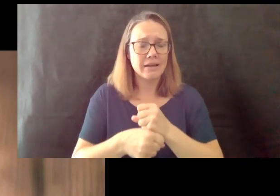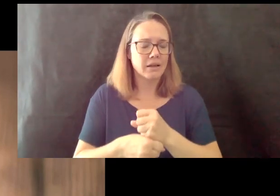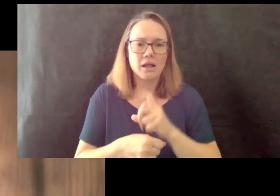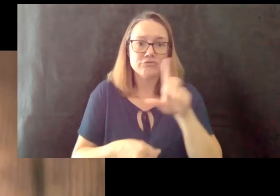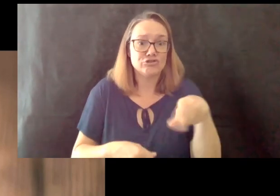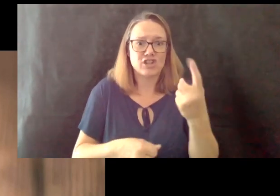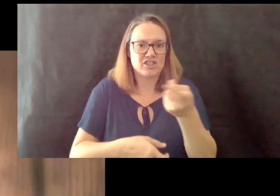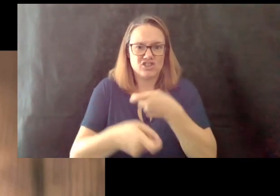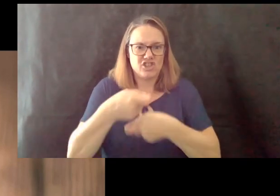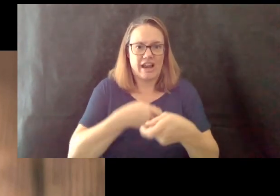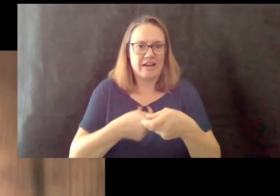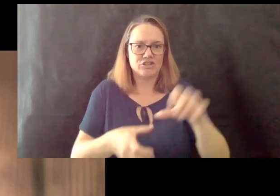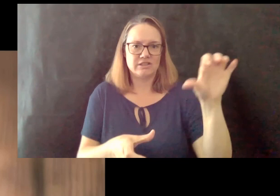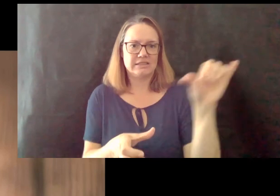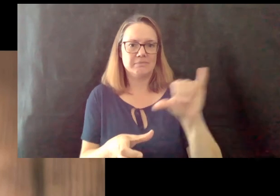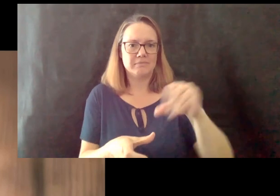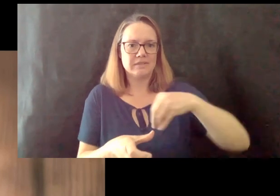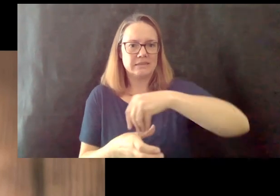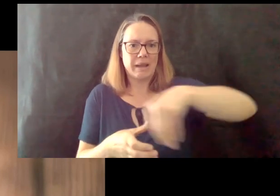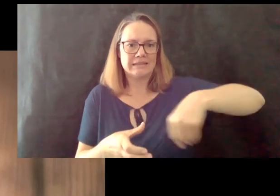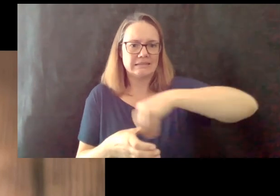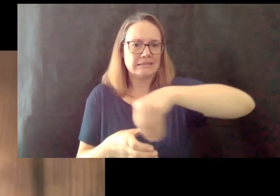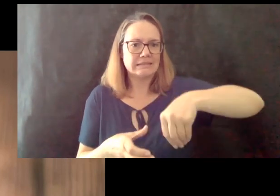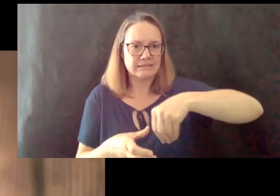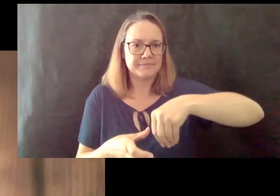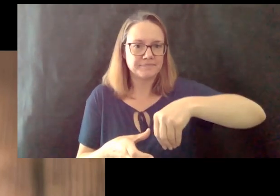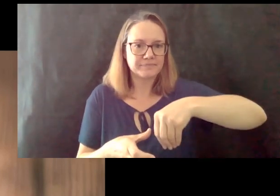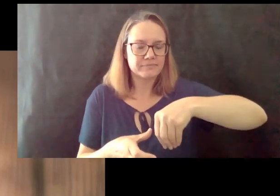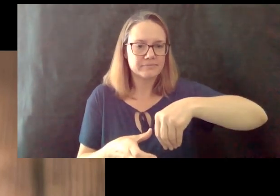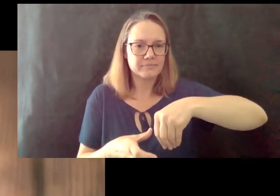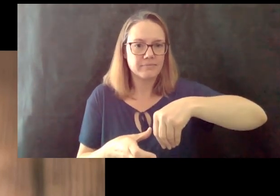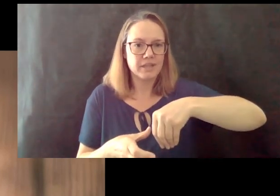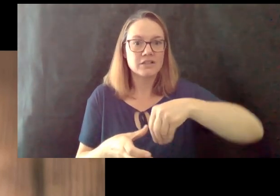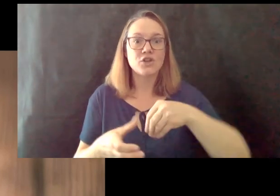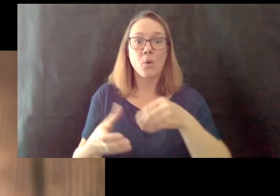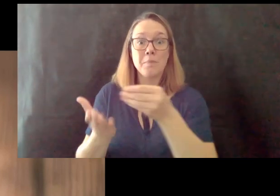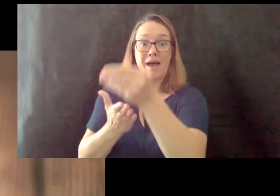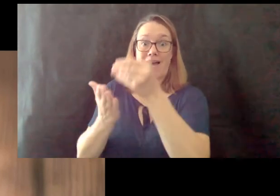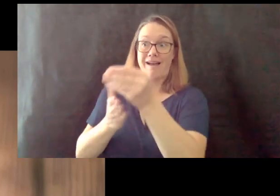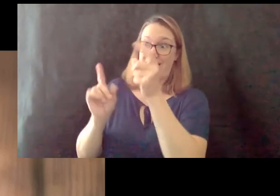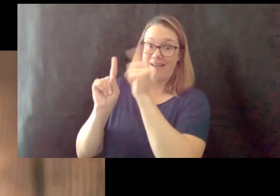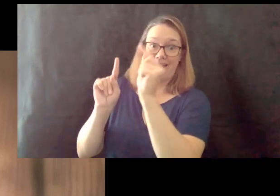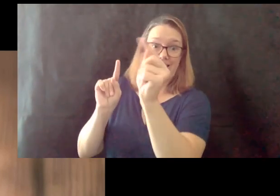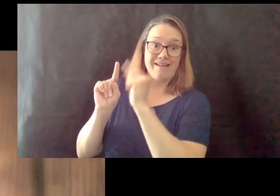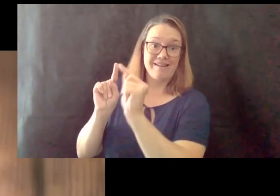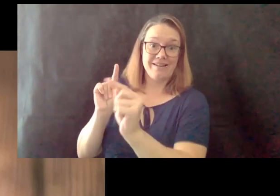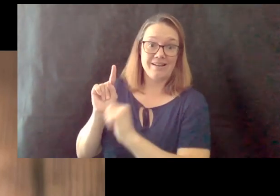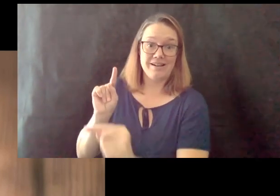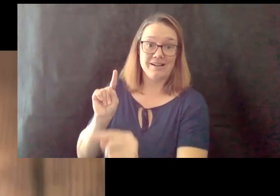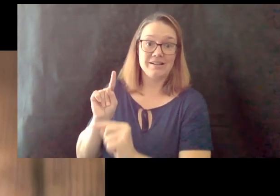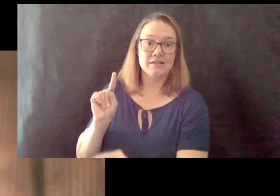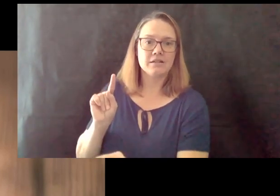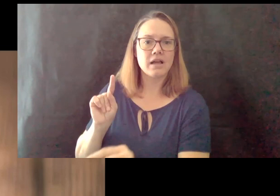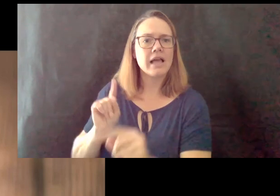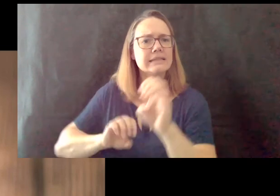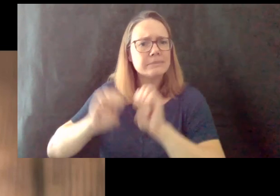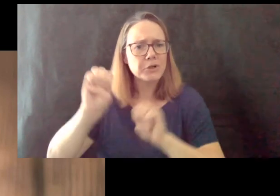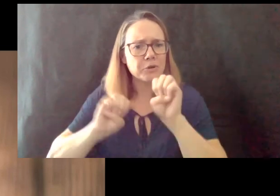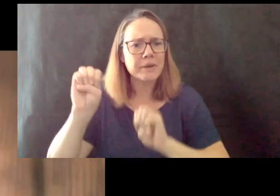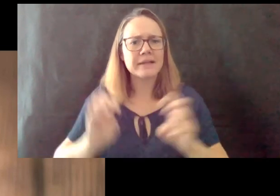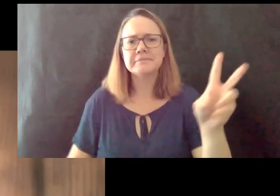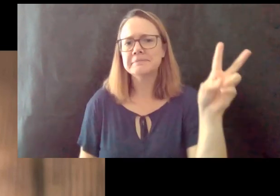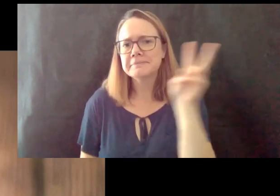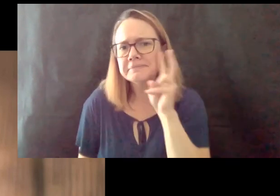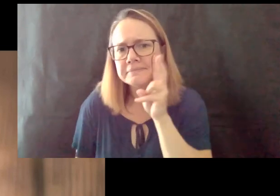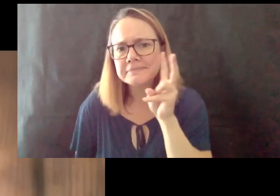wings that I can cook, and all I've done is change the spices. So stock, make sure you guys, you know, stock up on your spices and are